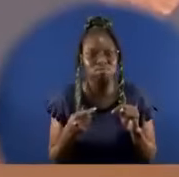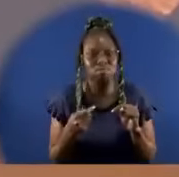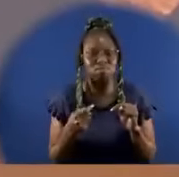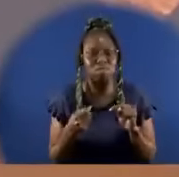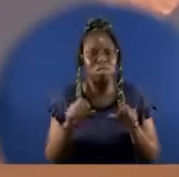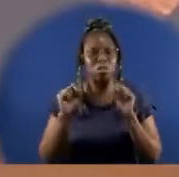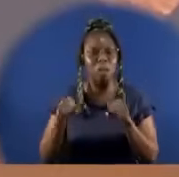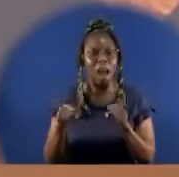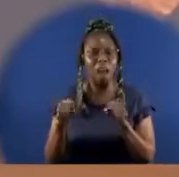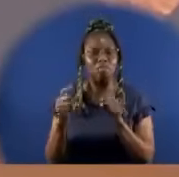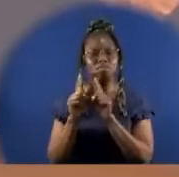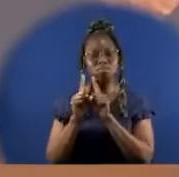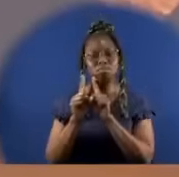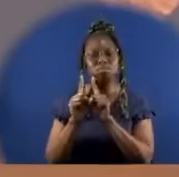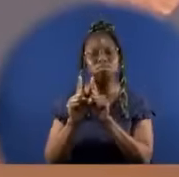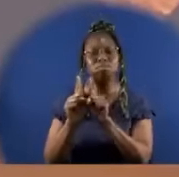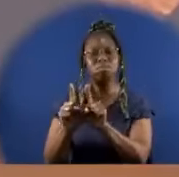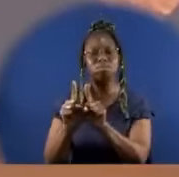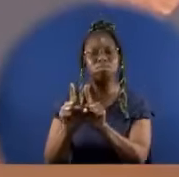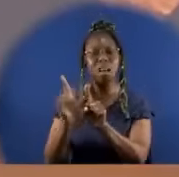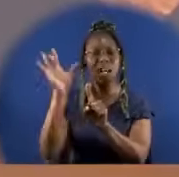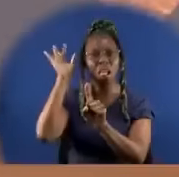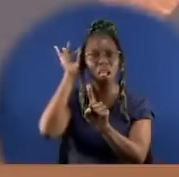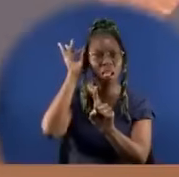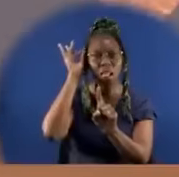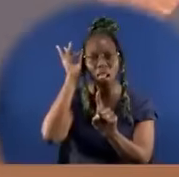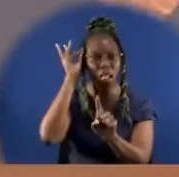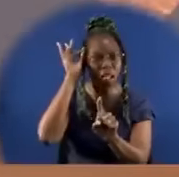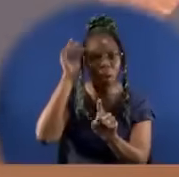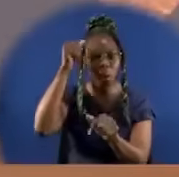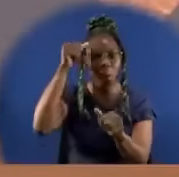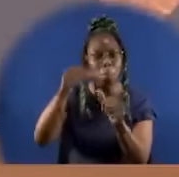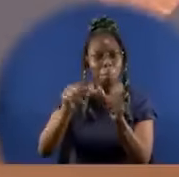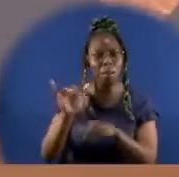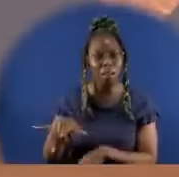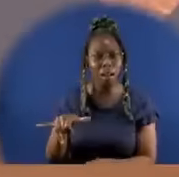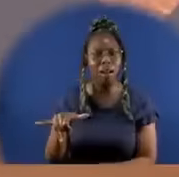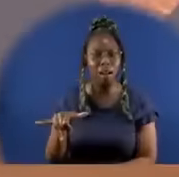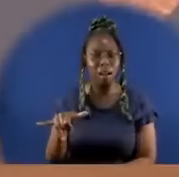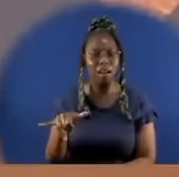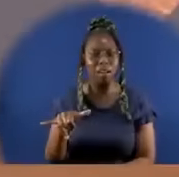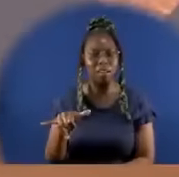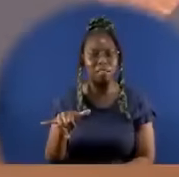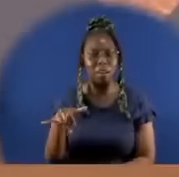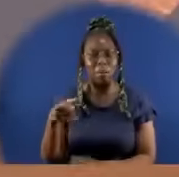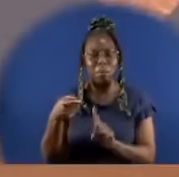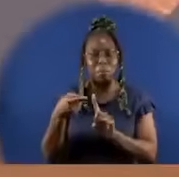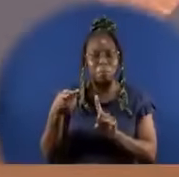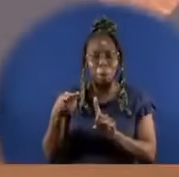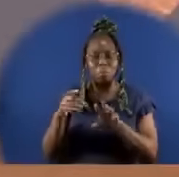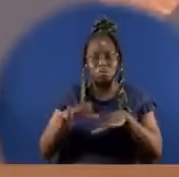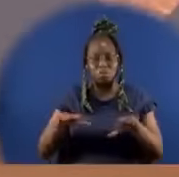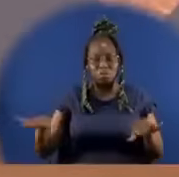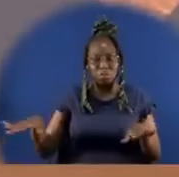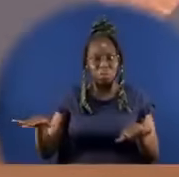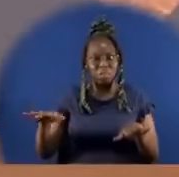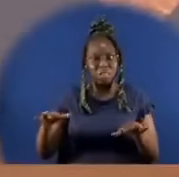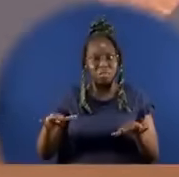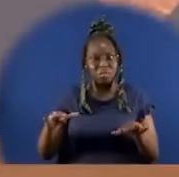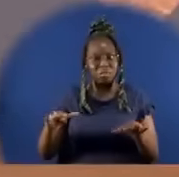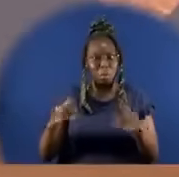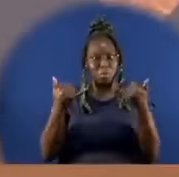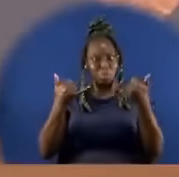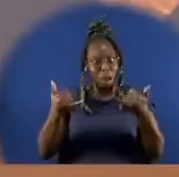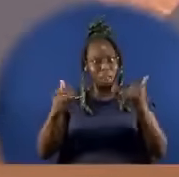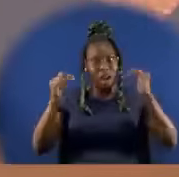you, and never let you go. There's some people who heard some things as children that have affected them